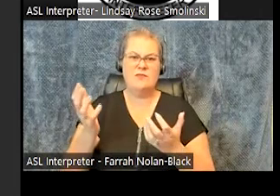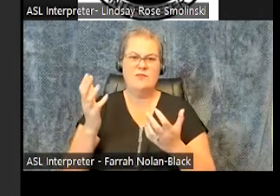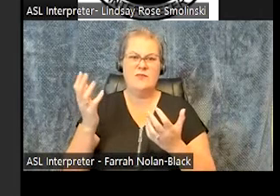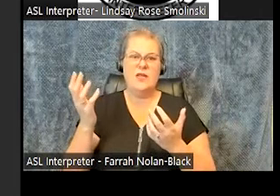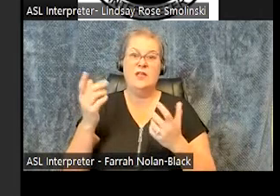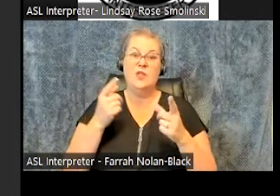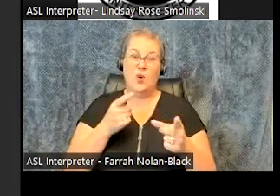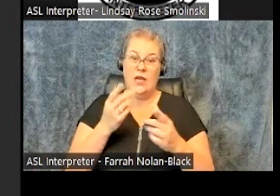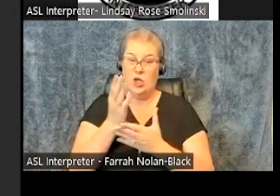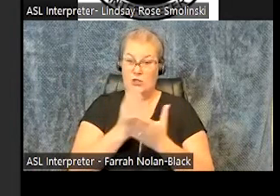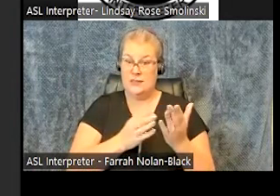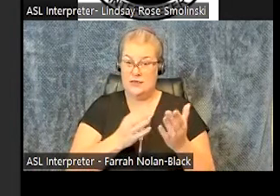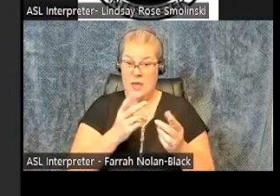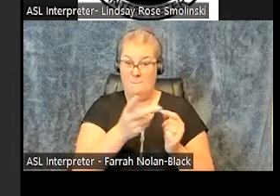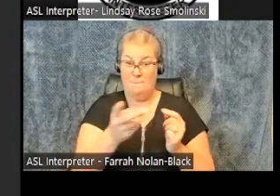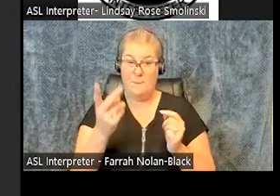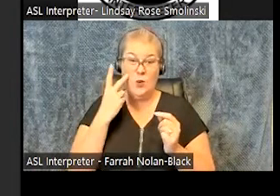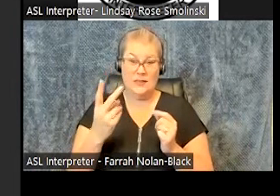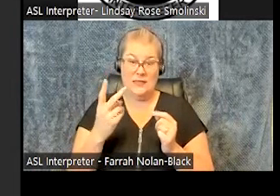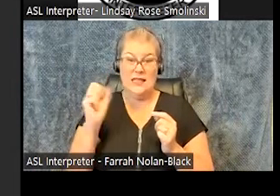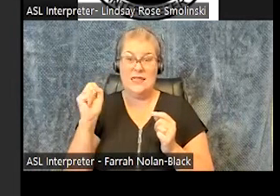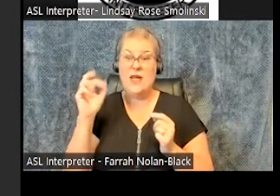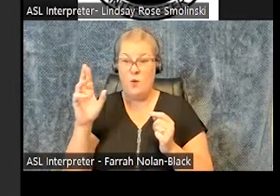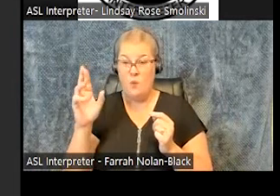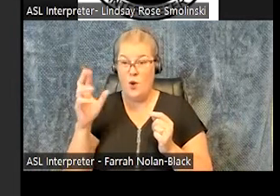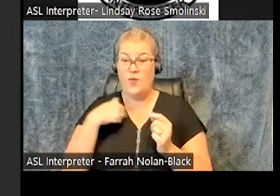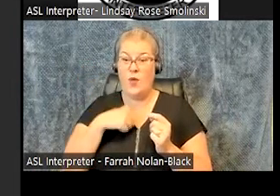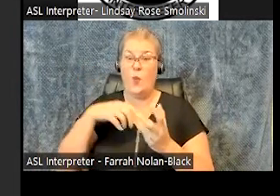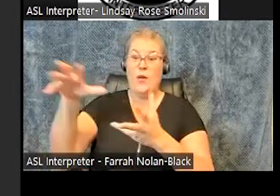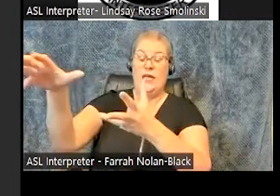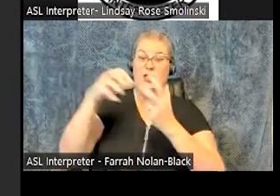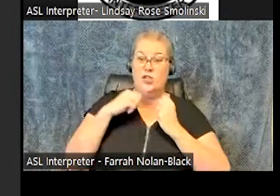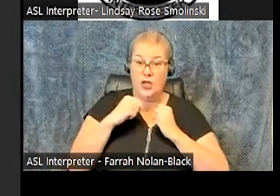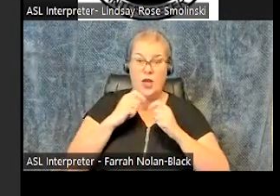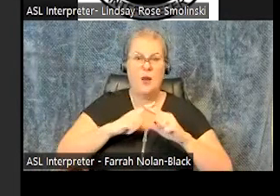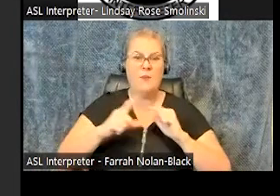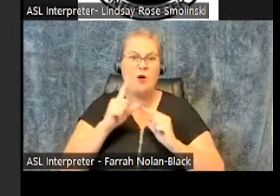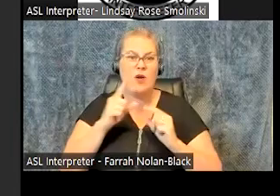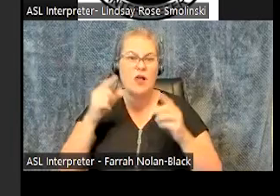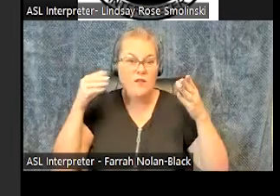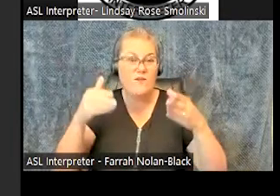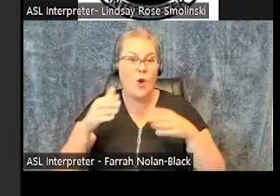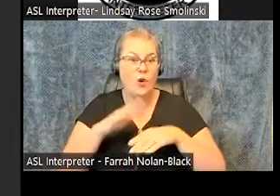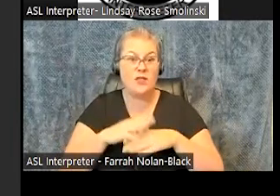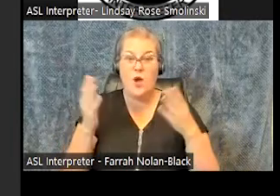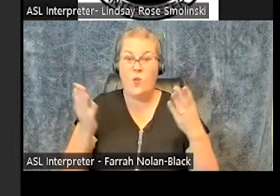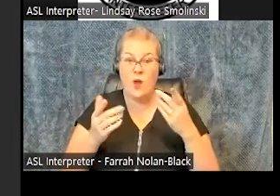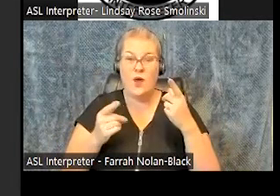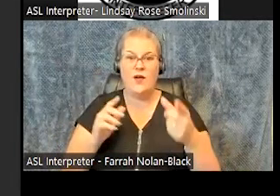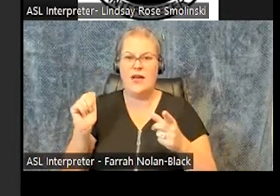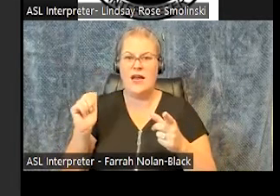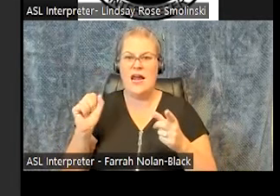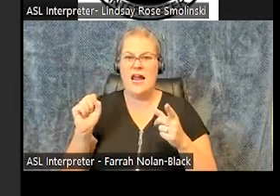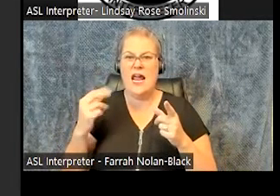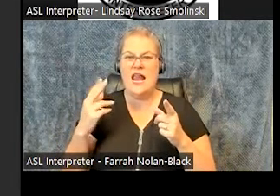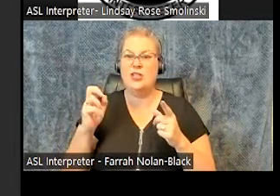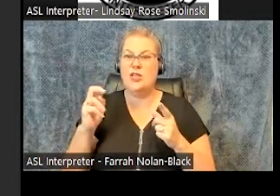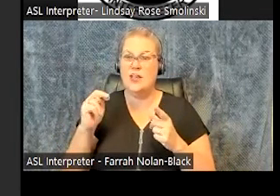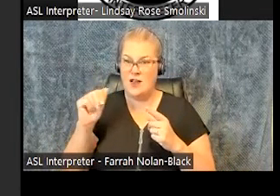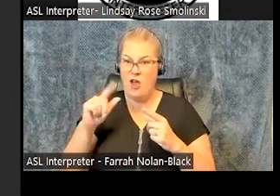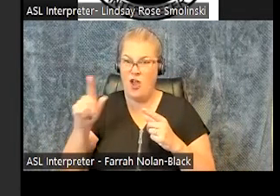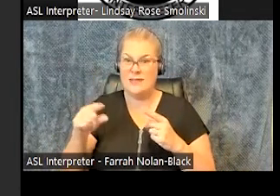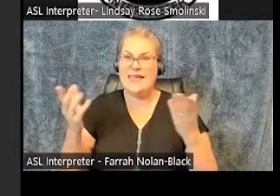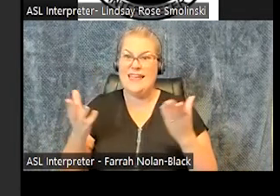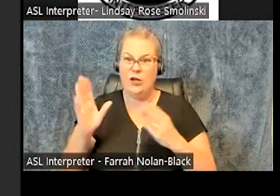some of it in San Ramon, but the one I really want to focus on is at Ashkenaz here in Berkeley. We supplied